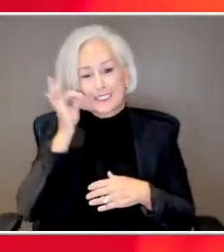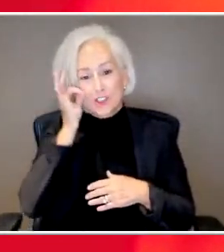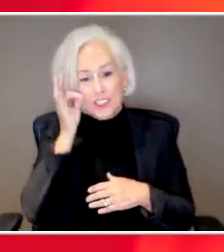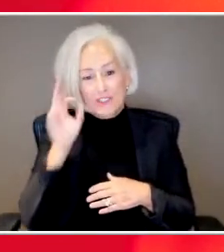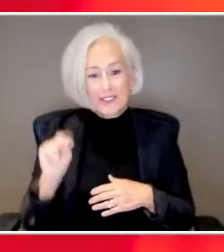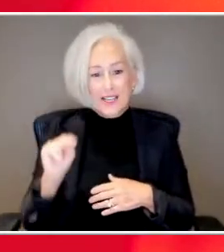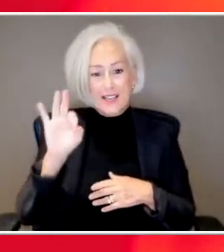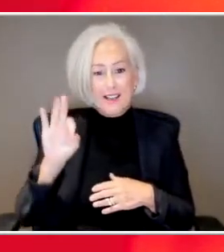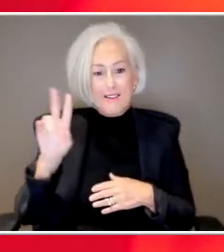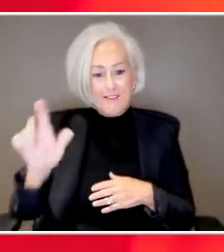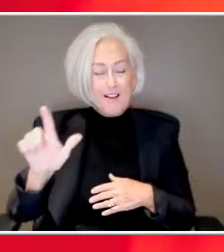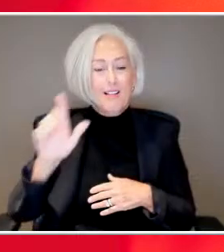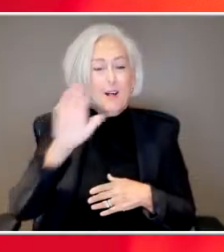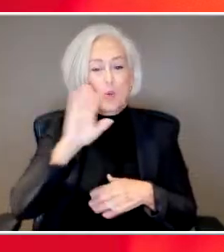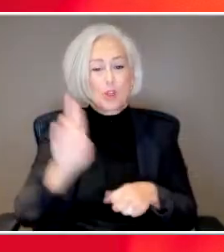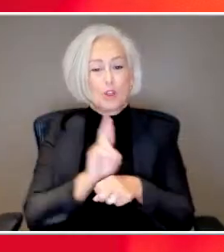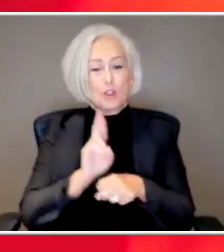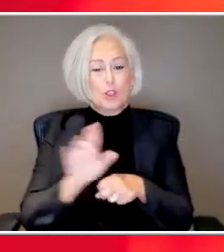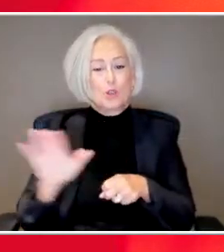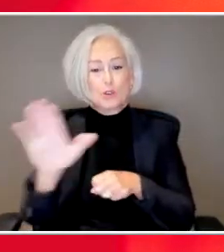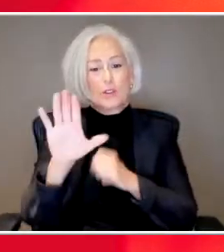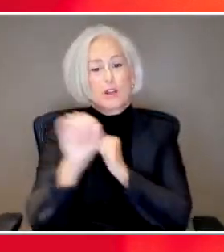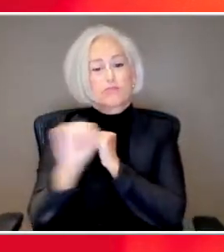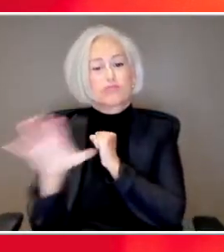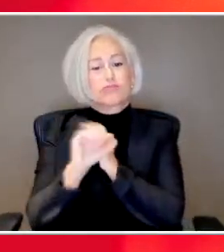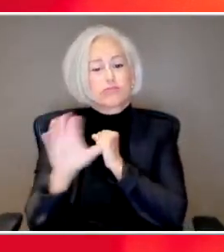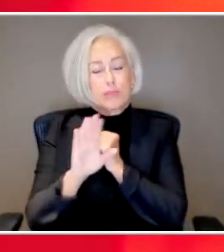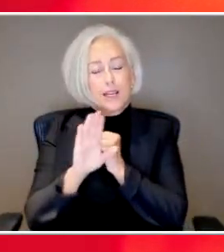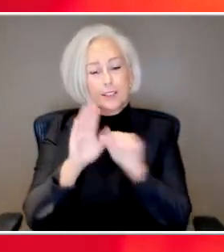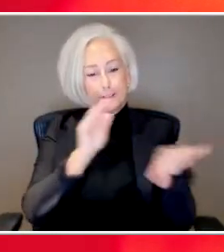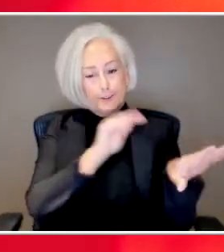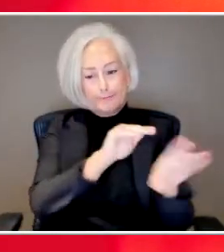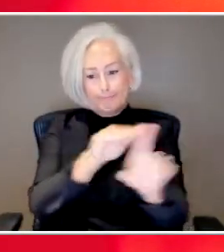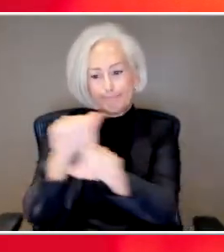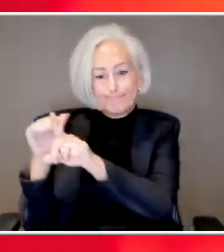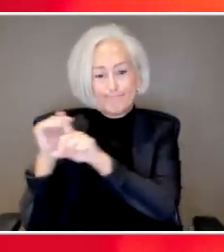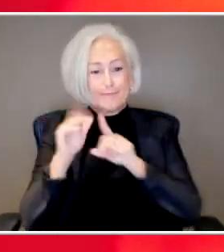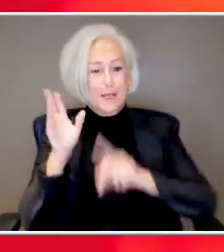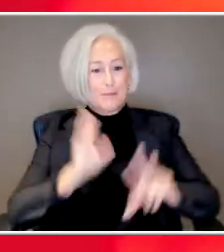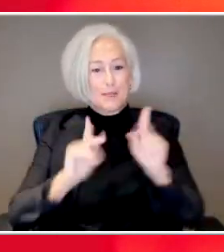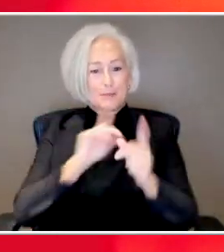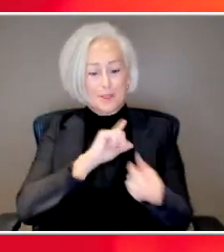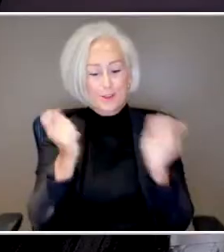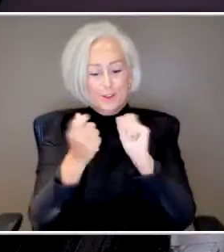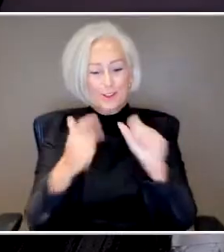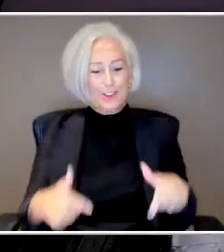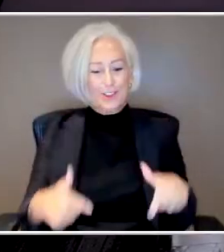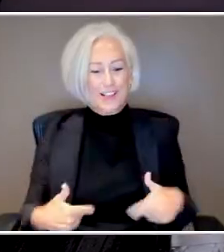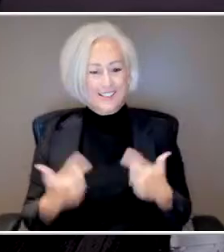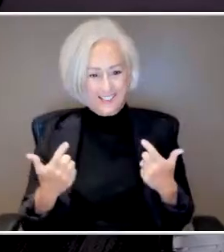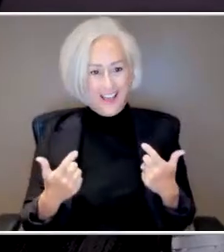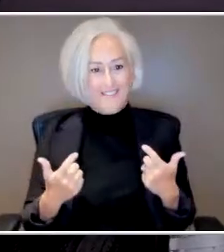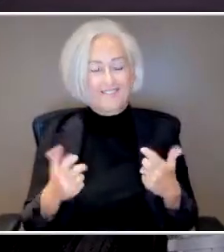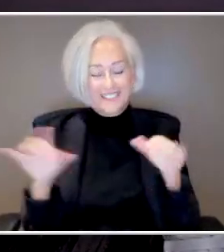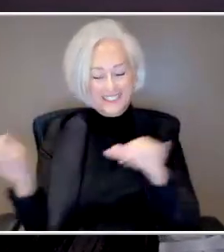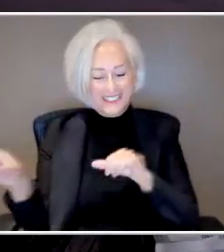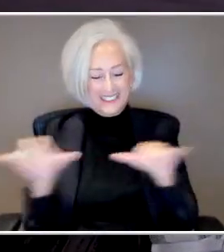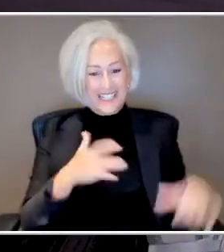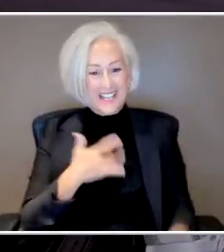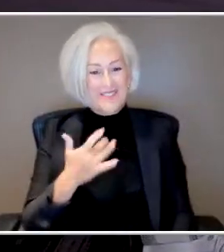their platform to bring awareness to changing lives. And the feeling is mutual. Miss Jamie